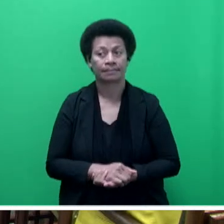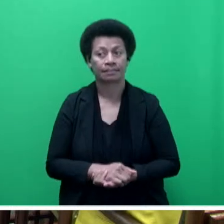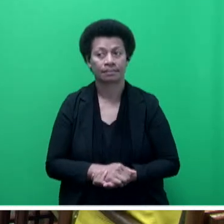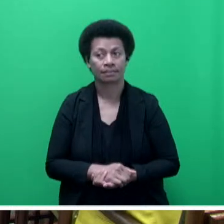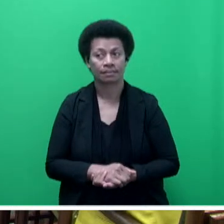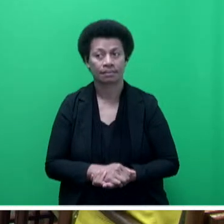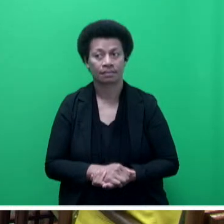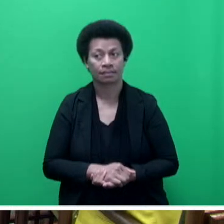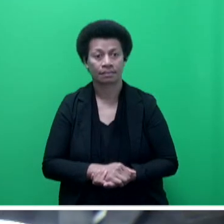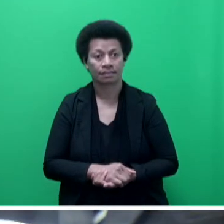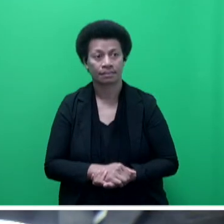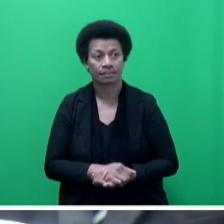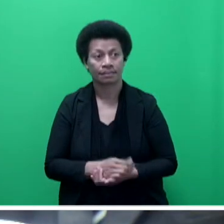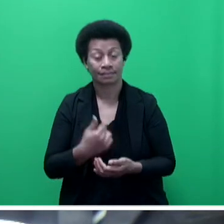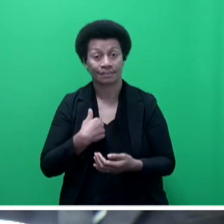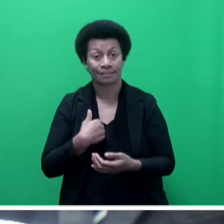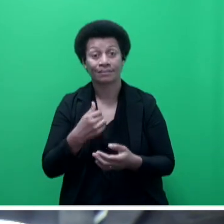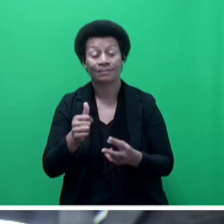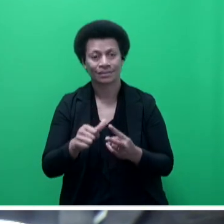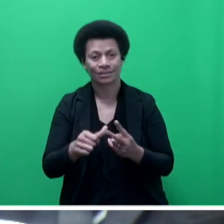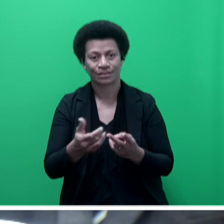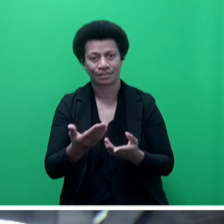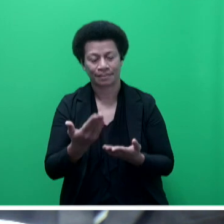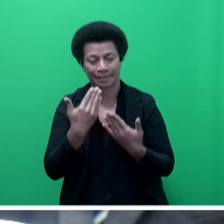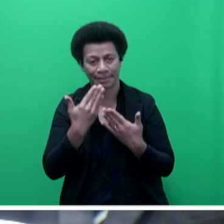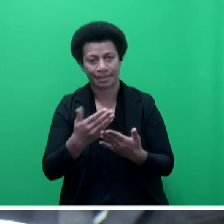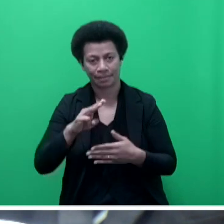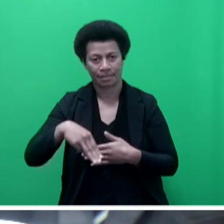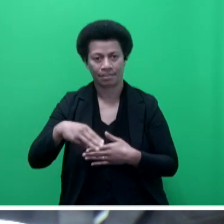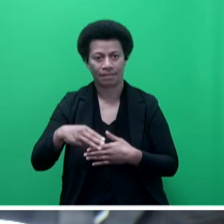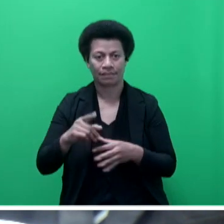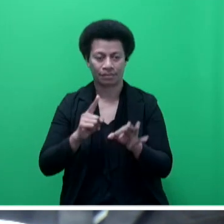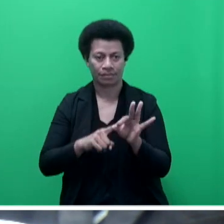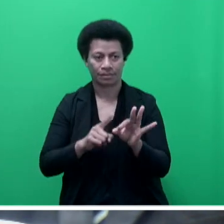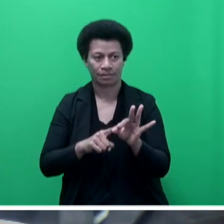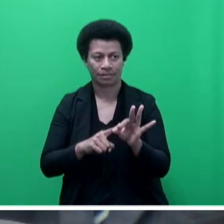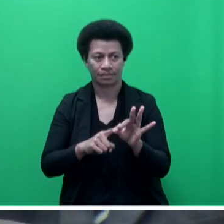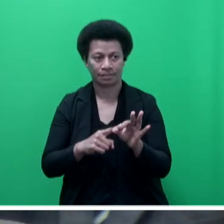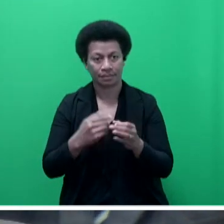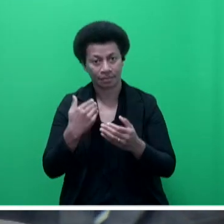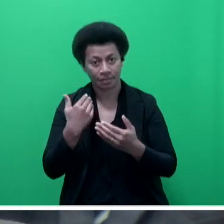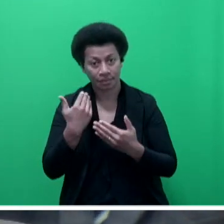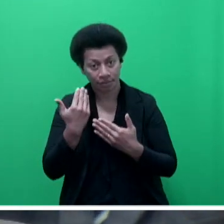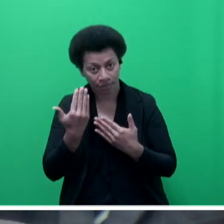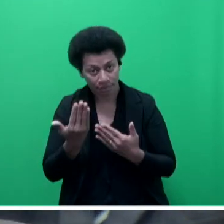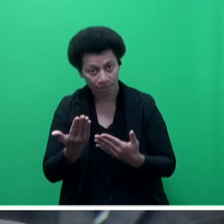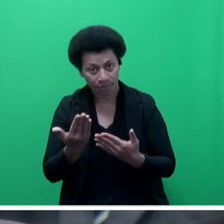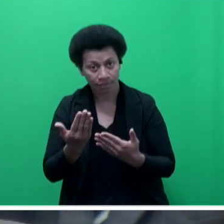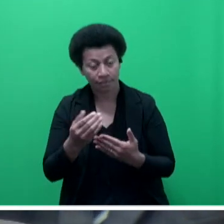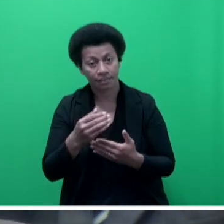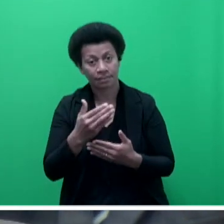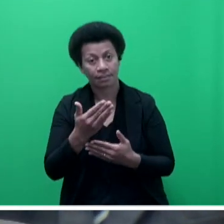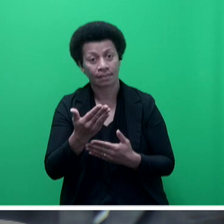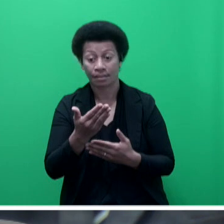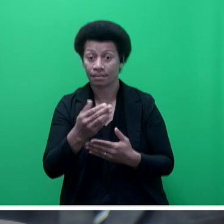Thank you, Mr. Speaker, sir, and I also thank the member for his question. Mr. Speaker, sir, Govind Park is well known